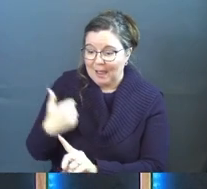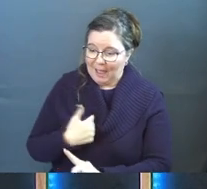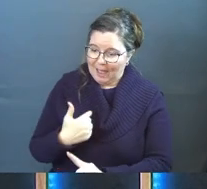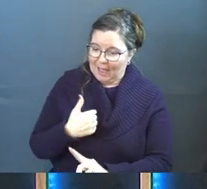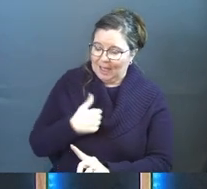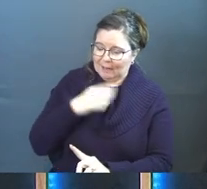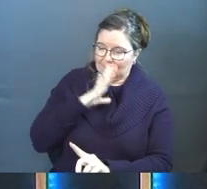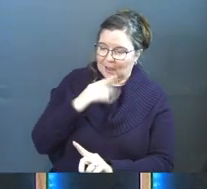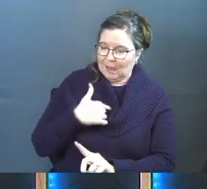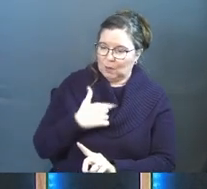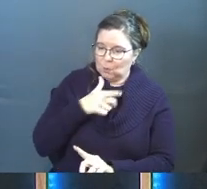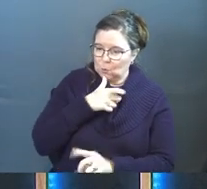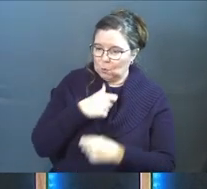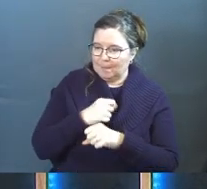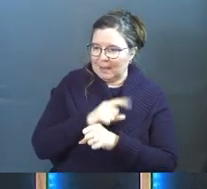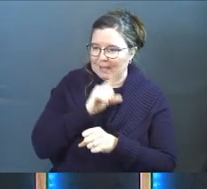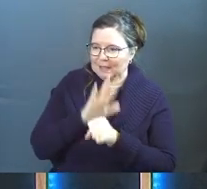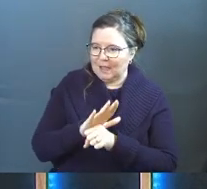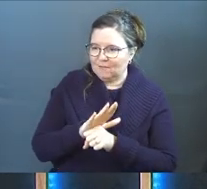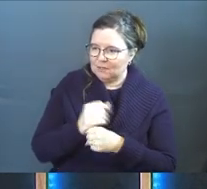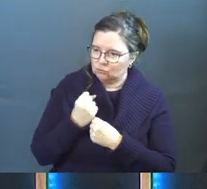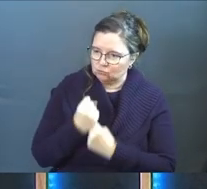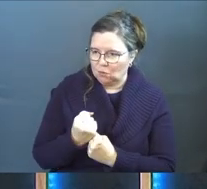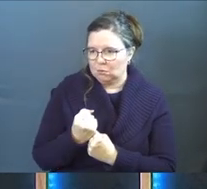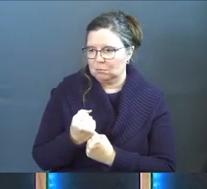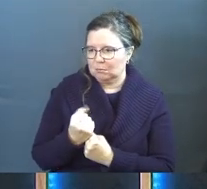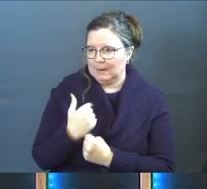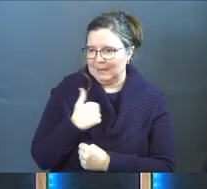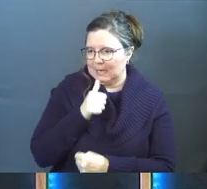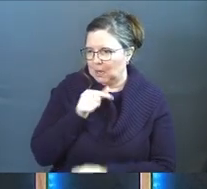the one that's going to make the covenant solid.